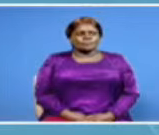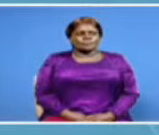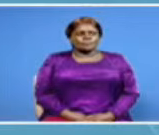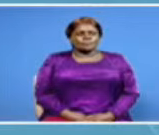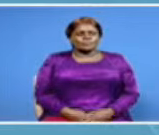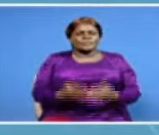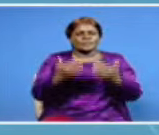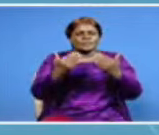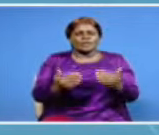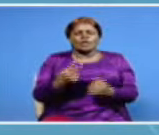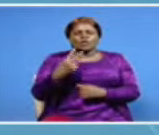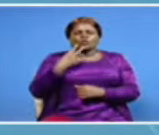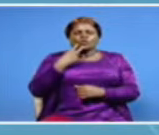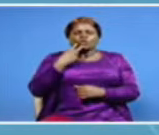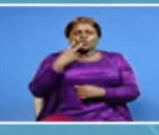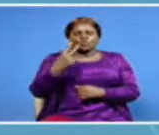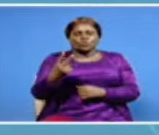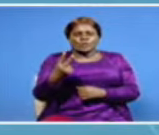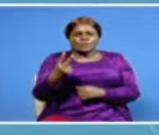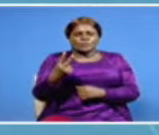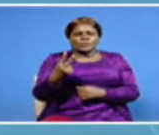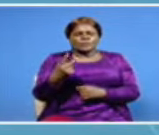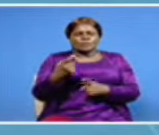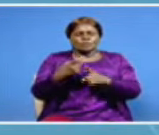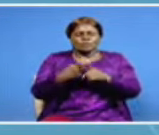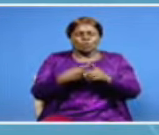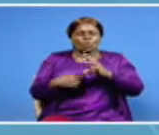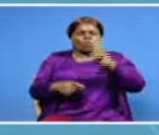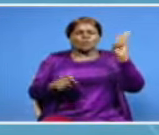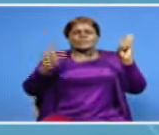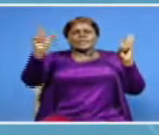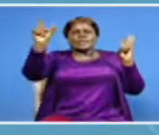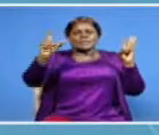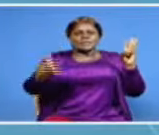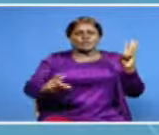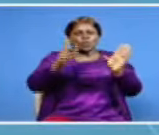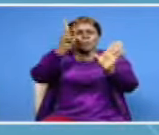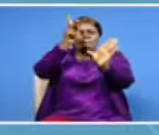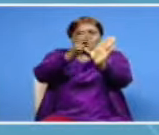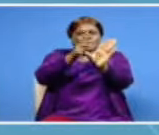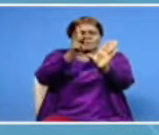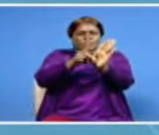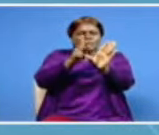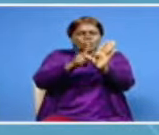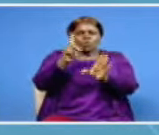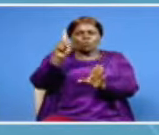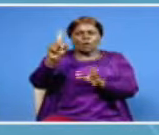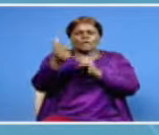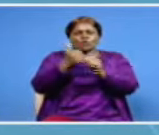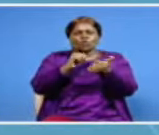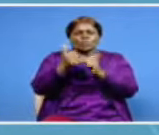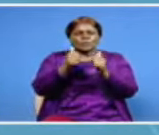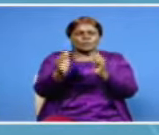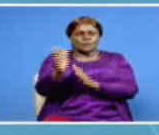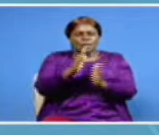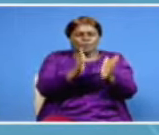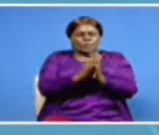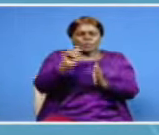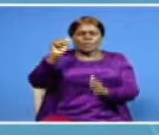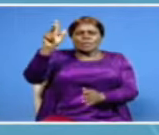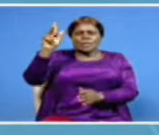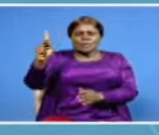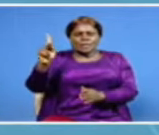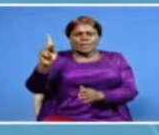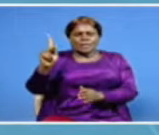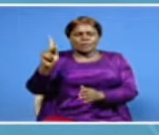All right, now over 200 athletes from youth camps in the Western region took part in an one competition organized by the Athletes Kenya